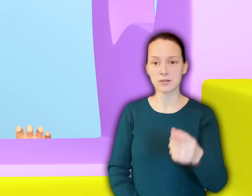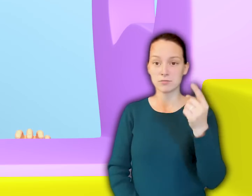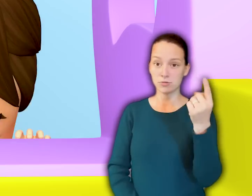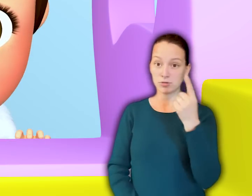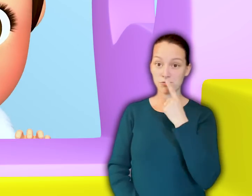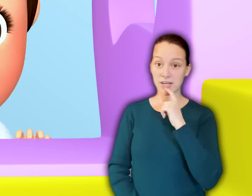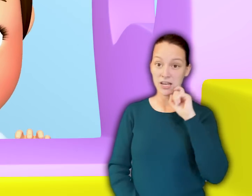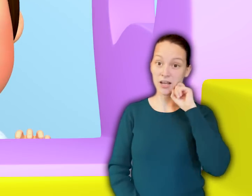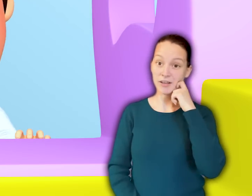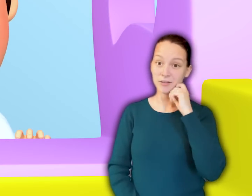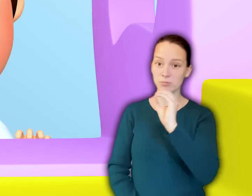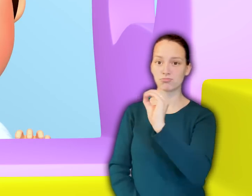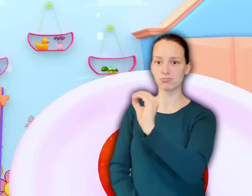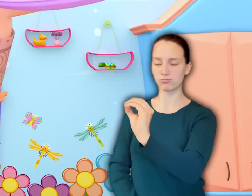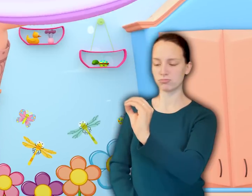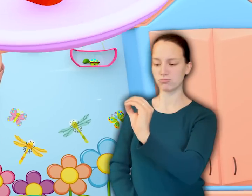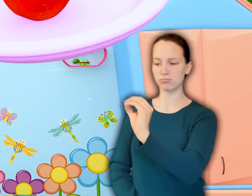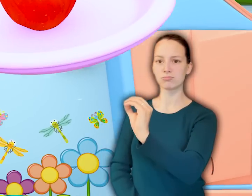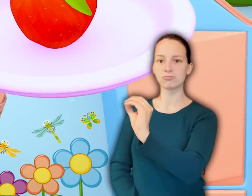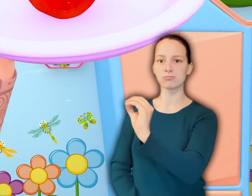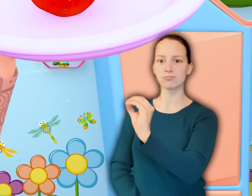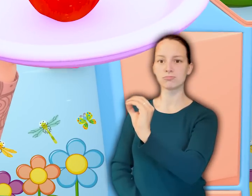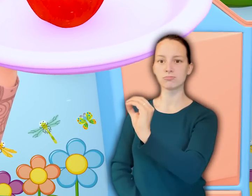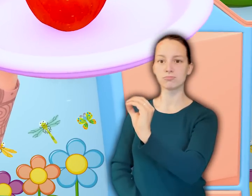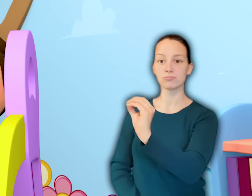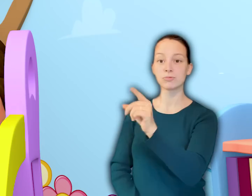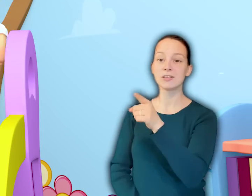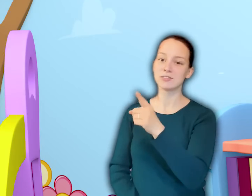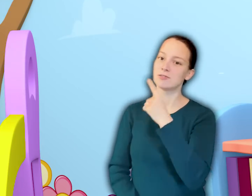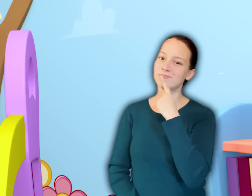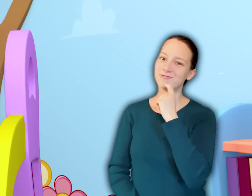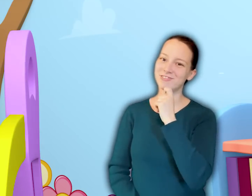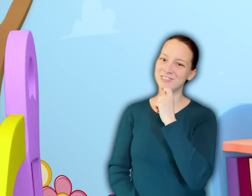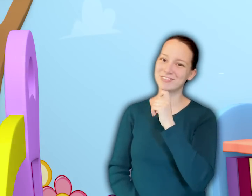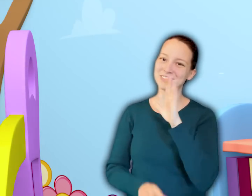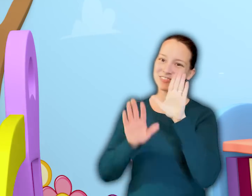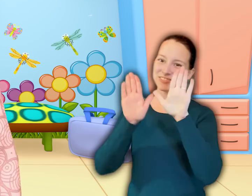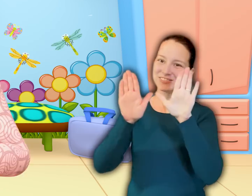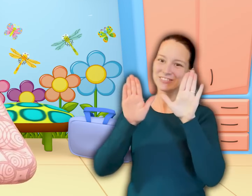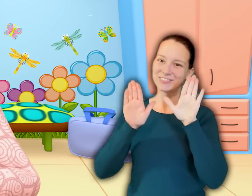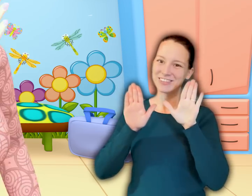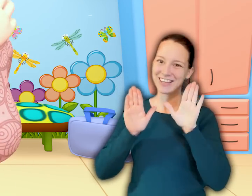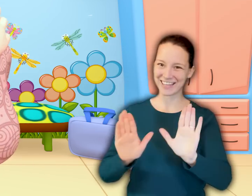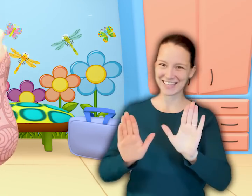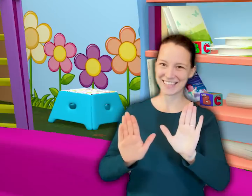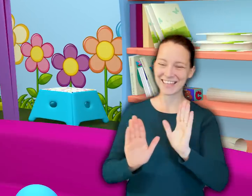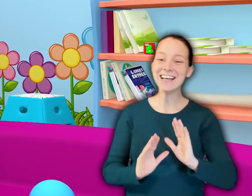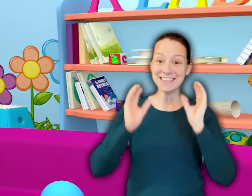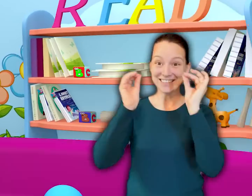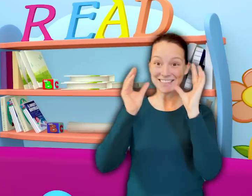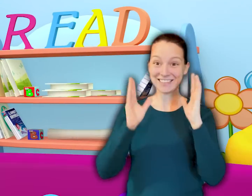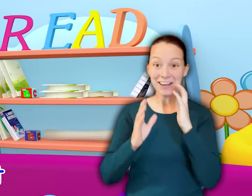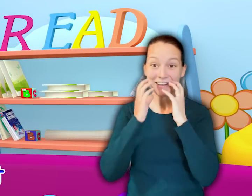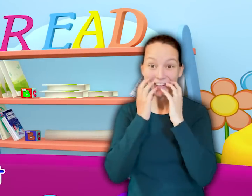remained one red apple was on my plate also red and also